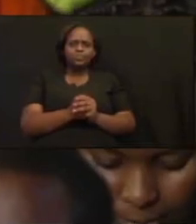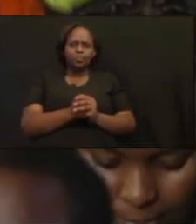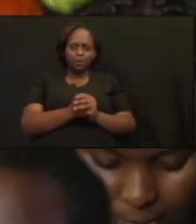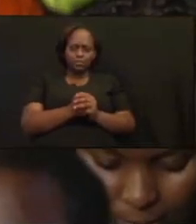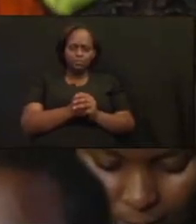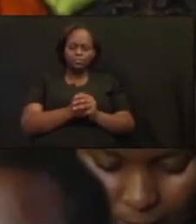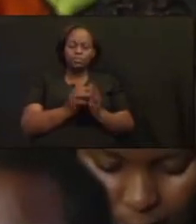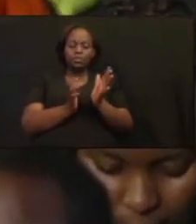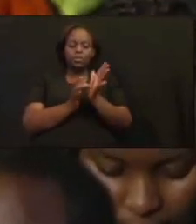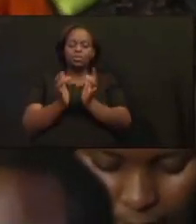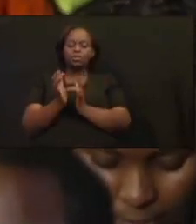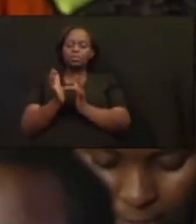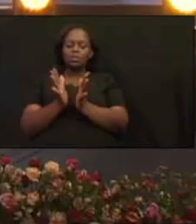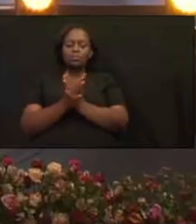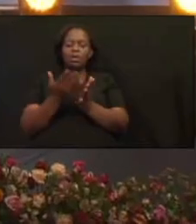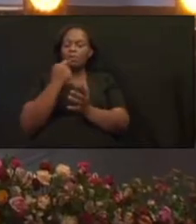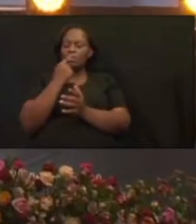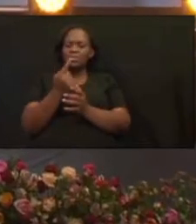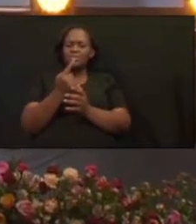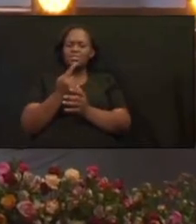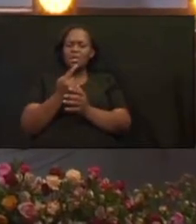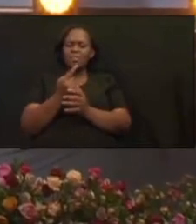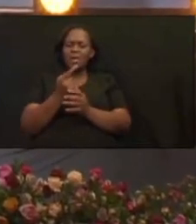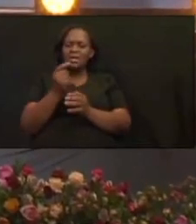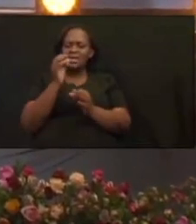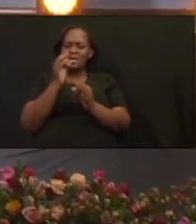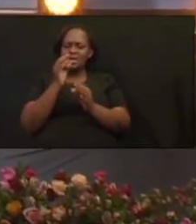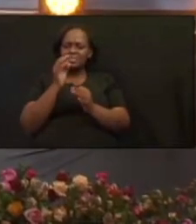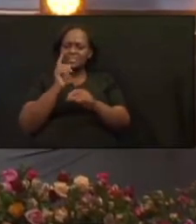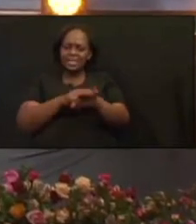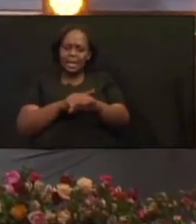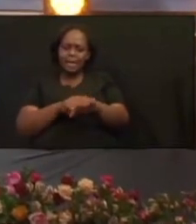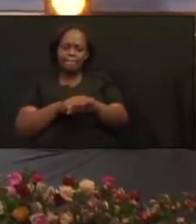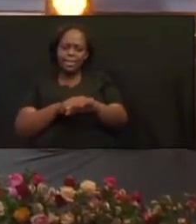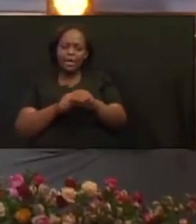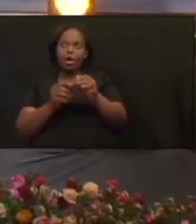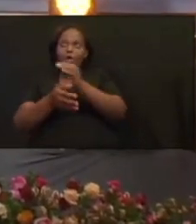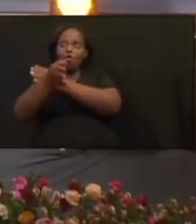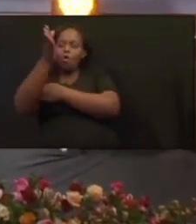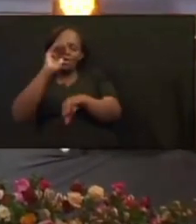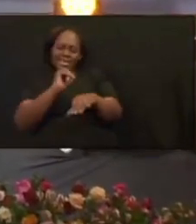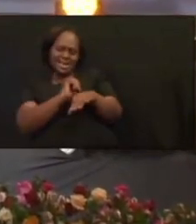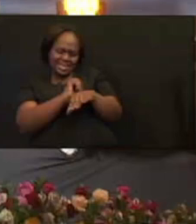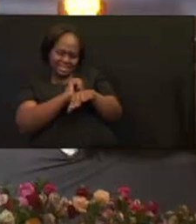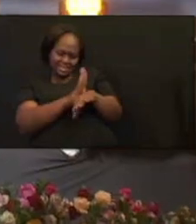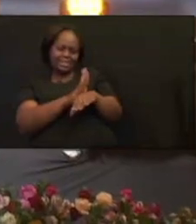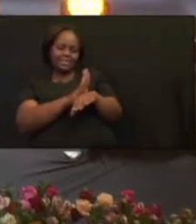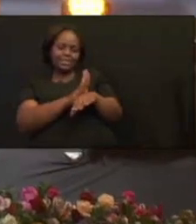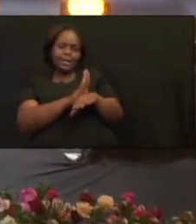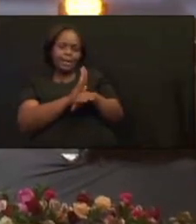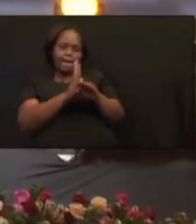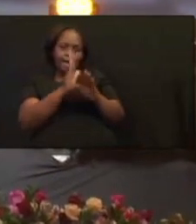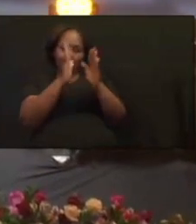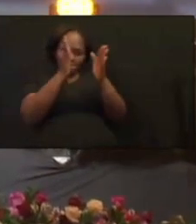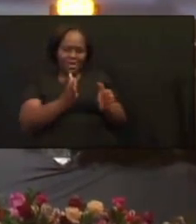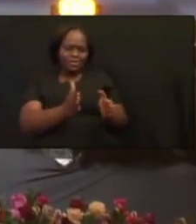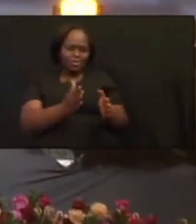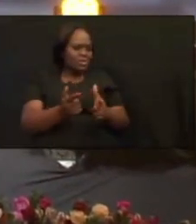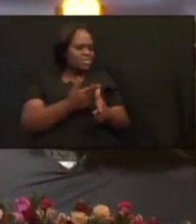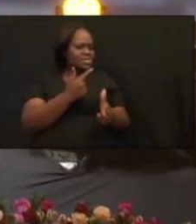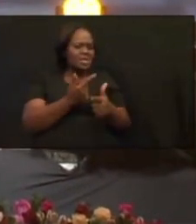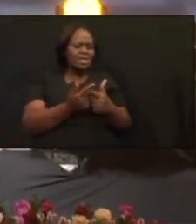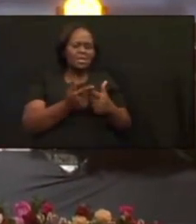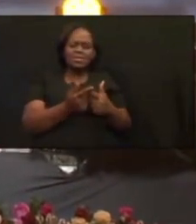you, lackest thou anything? Not when you went, when I sent you. Are we together now? There was a